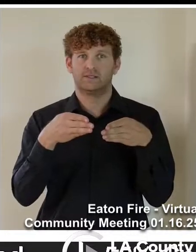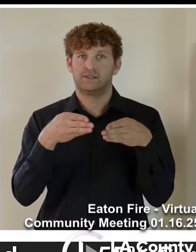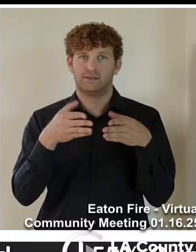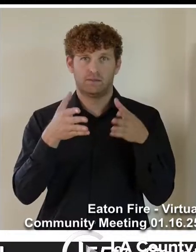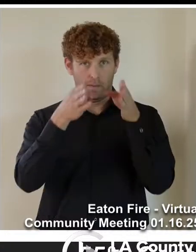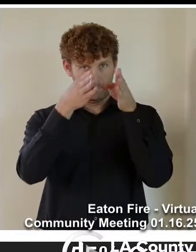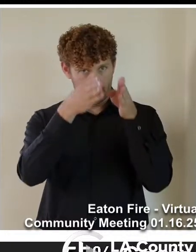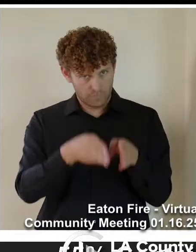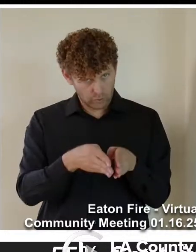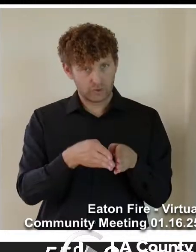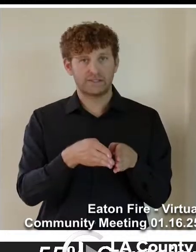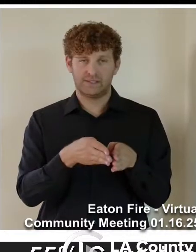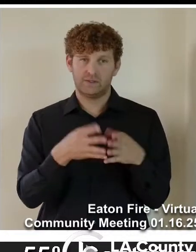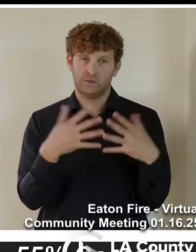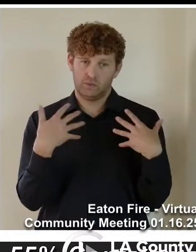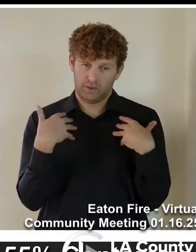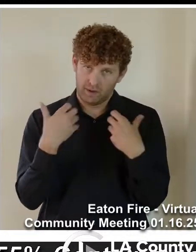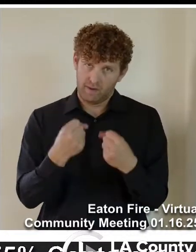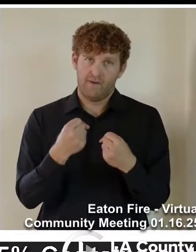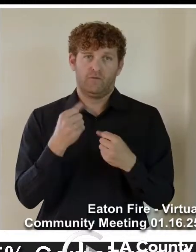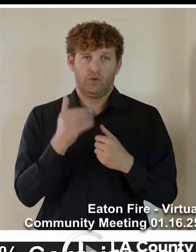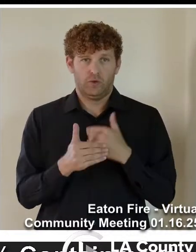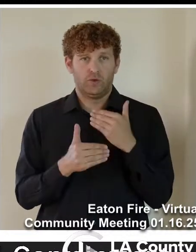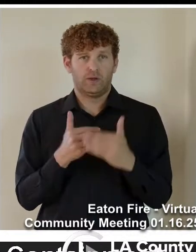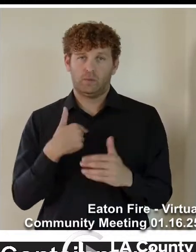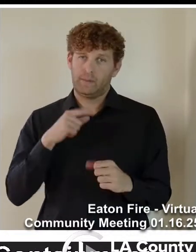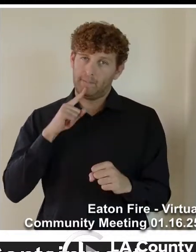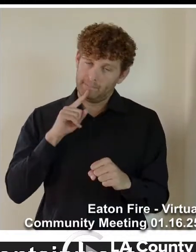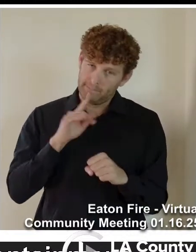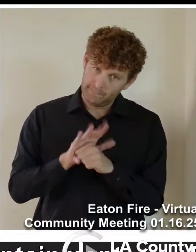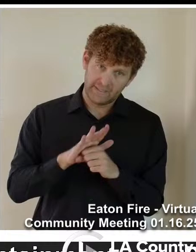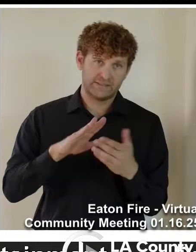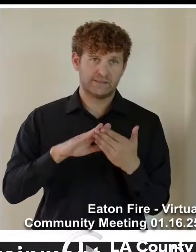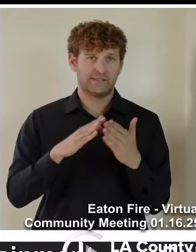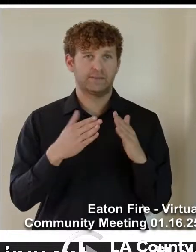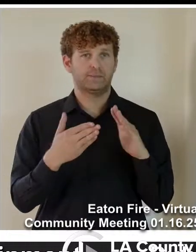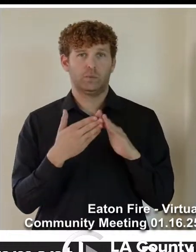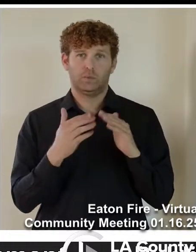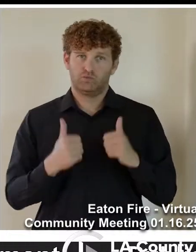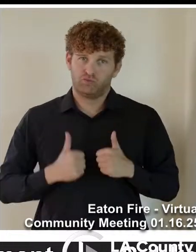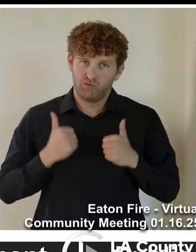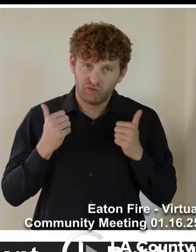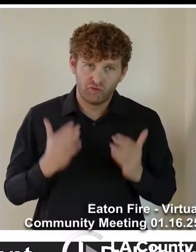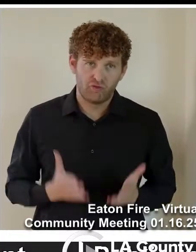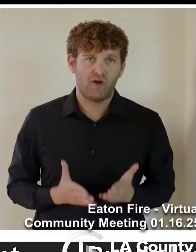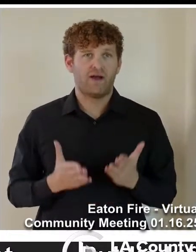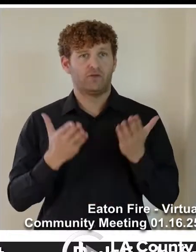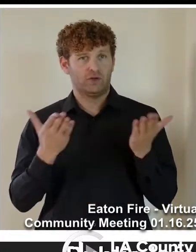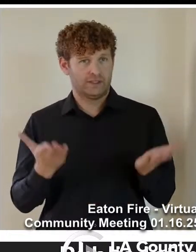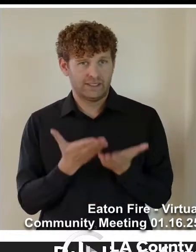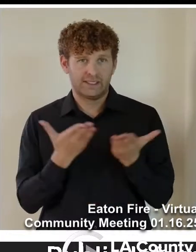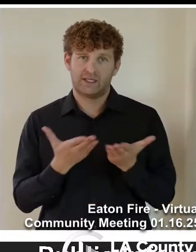We are committed to this community. We are committed to the survivors, and we are going to be here as long as it takes. Thank you.